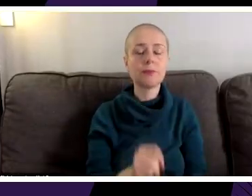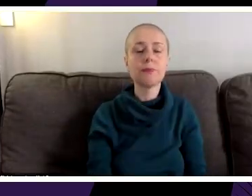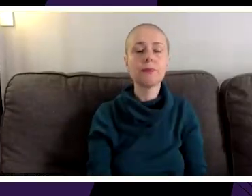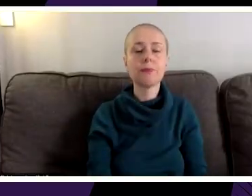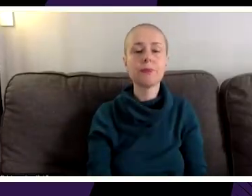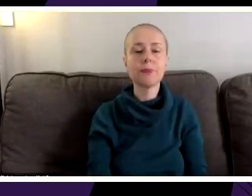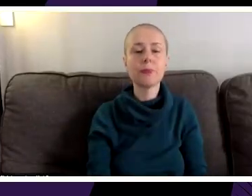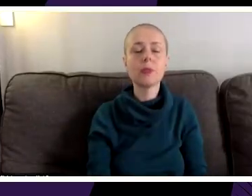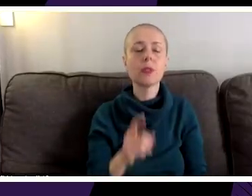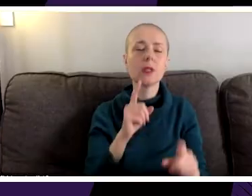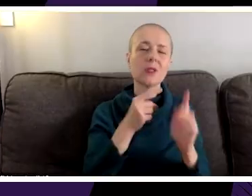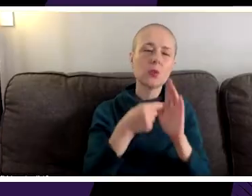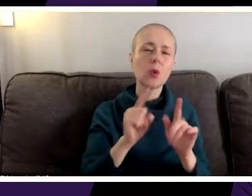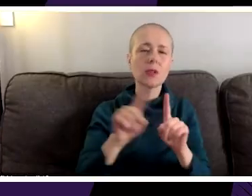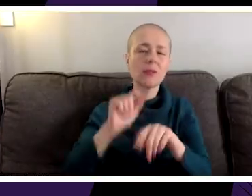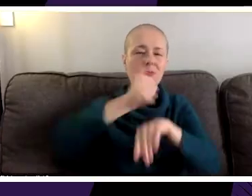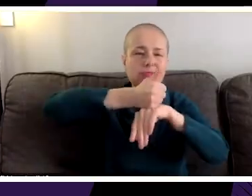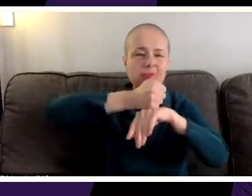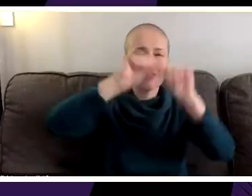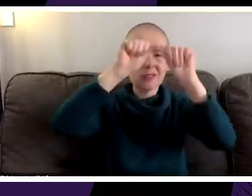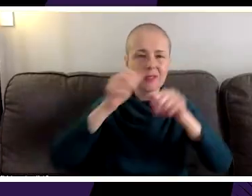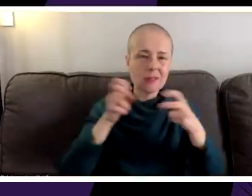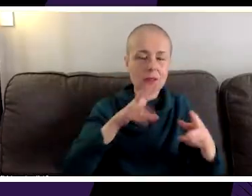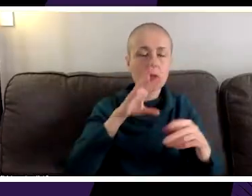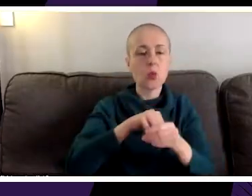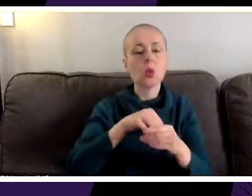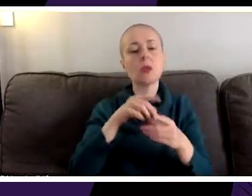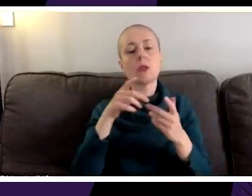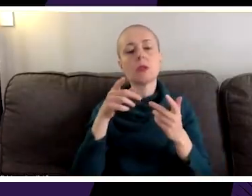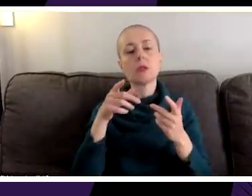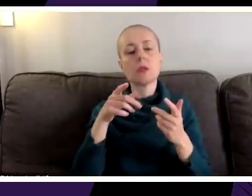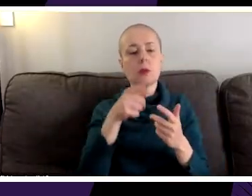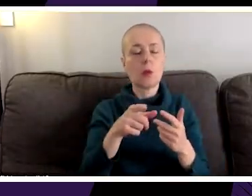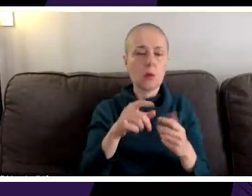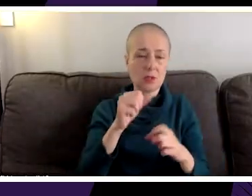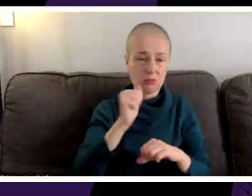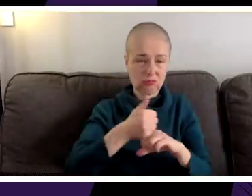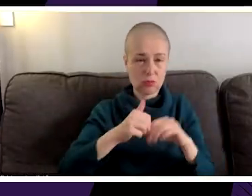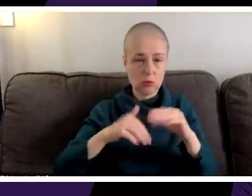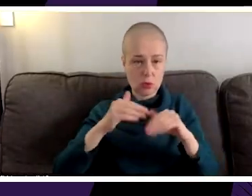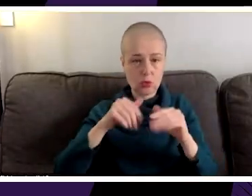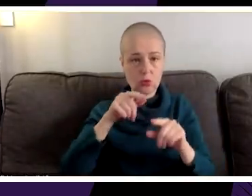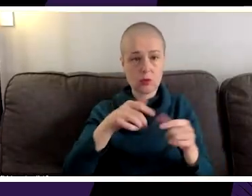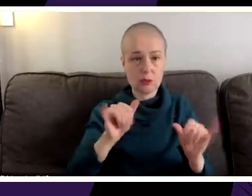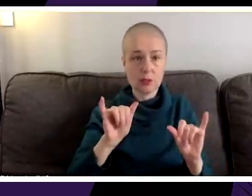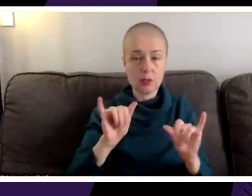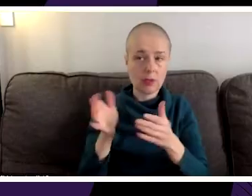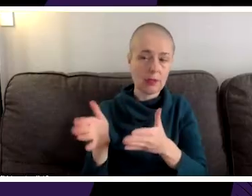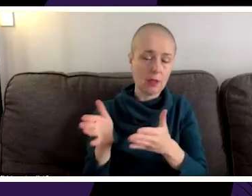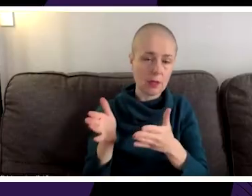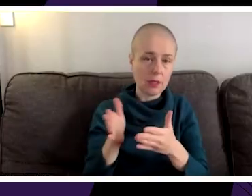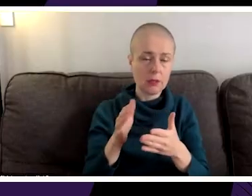different monuments, different parts, infrastructures that still remain in the city, but they